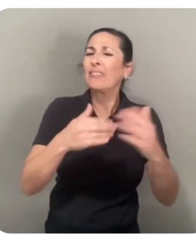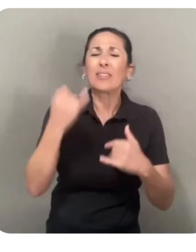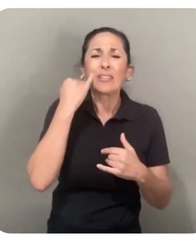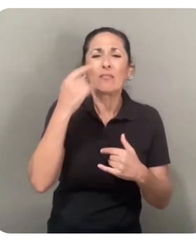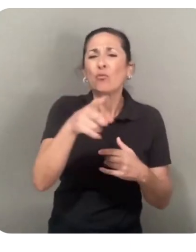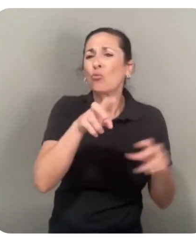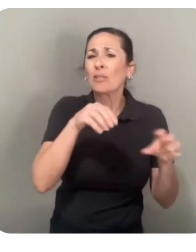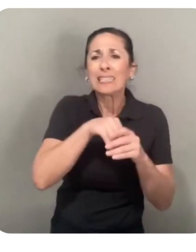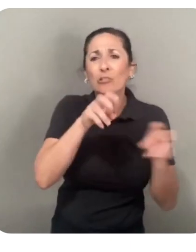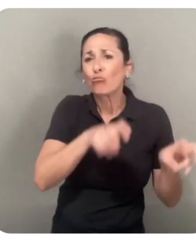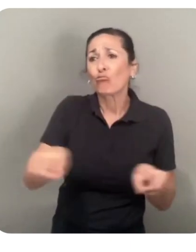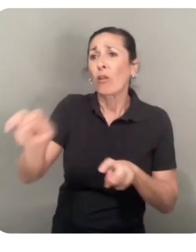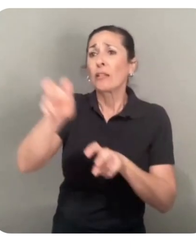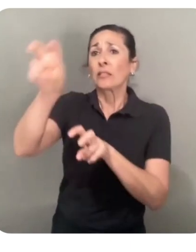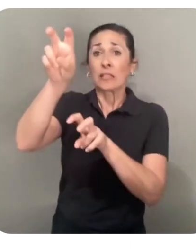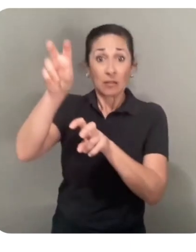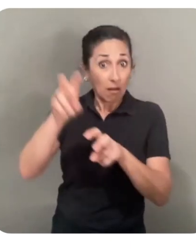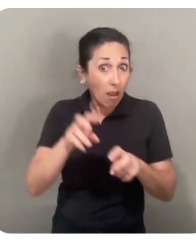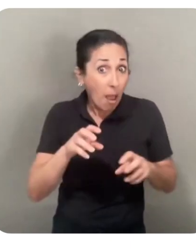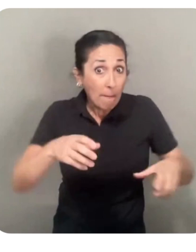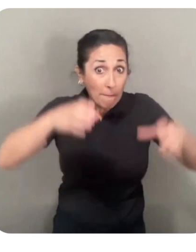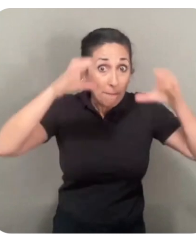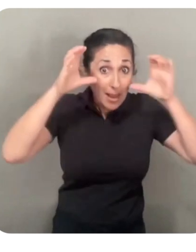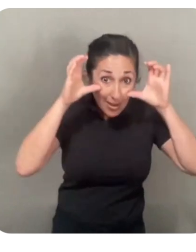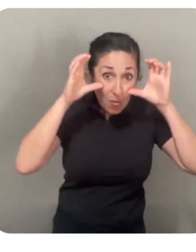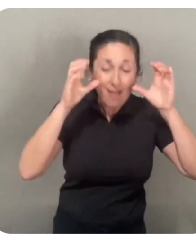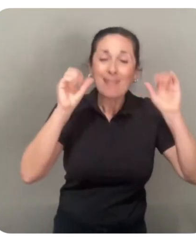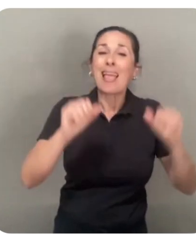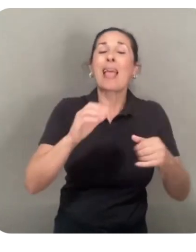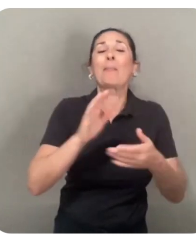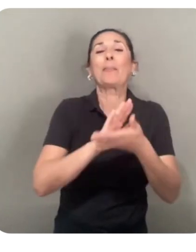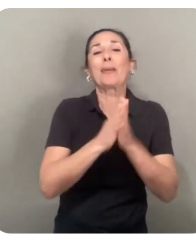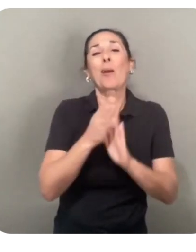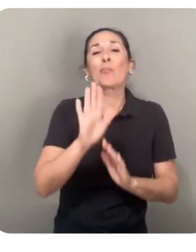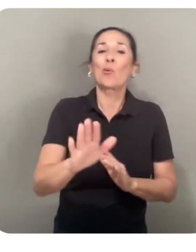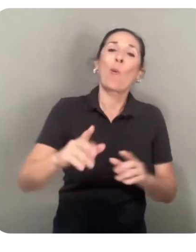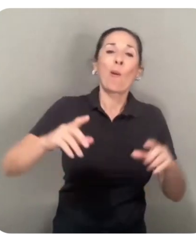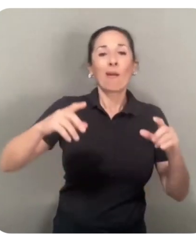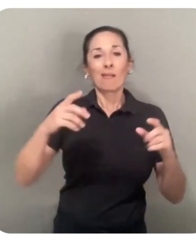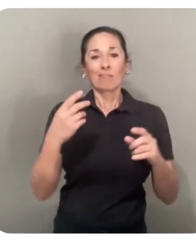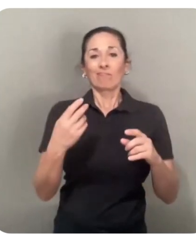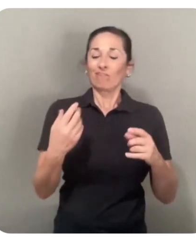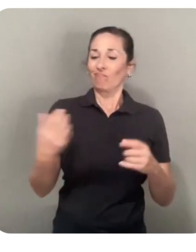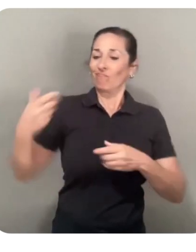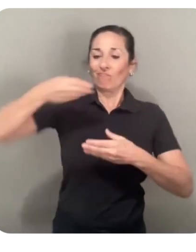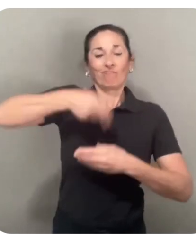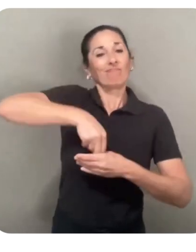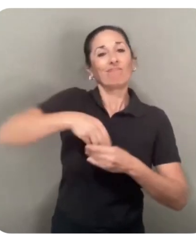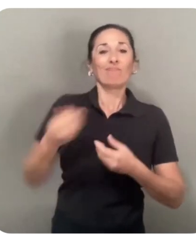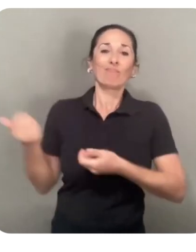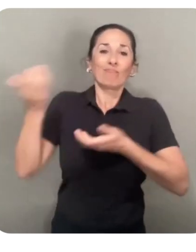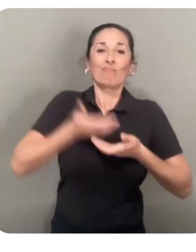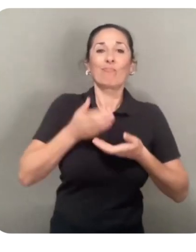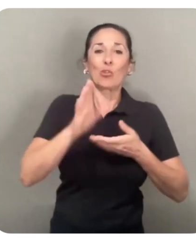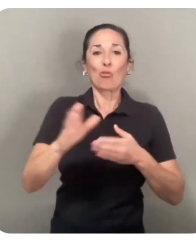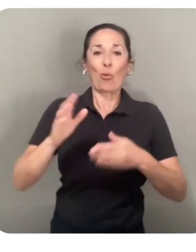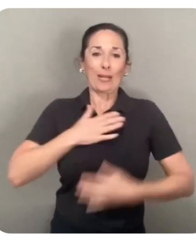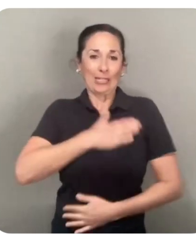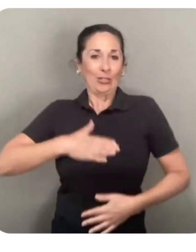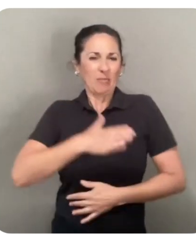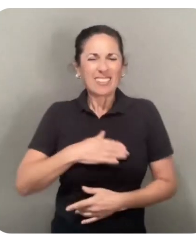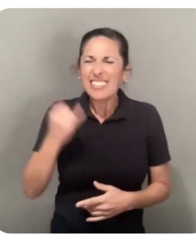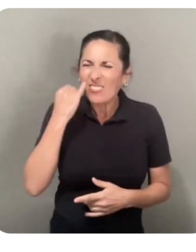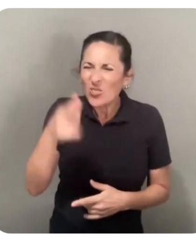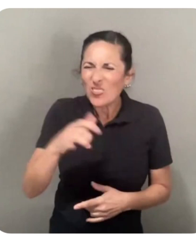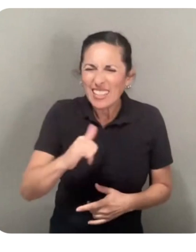transit, Meta Quest can be your portable entertainment hub. If you're like me, you get tired of squinting to watch those